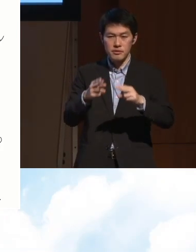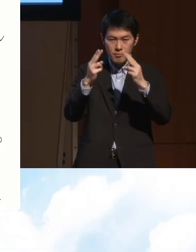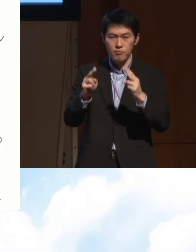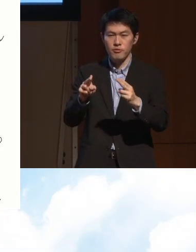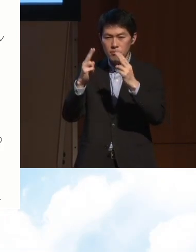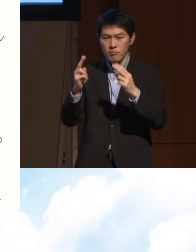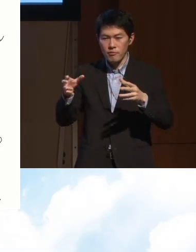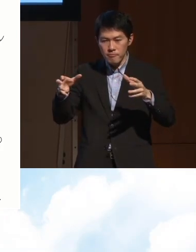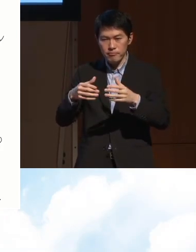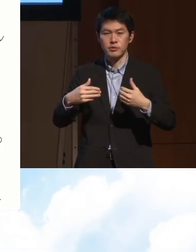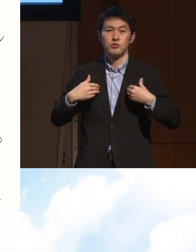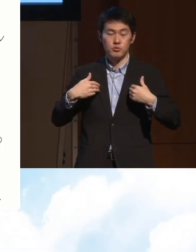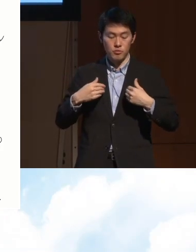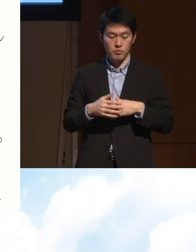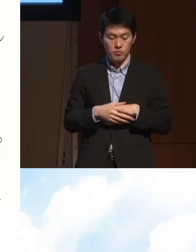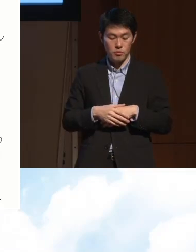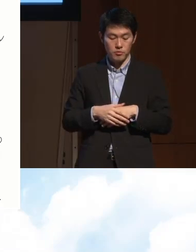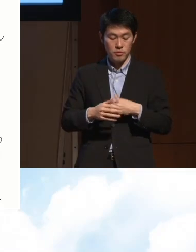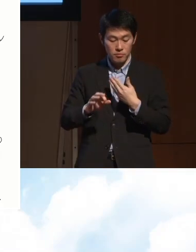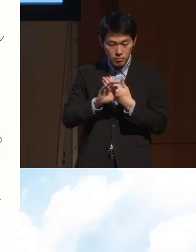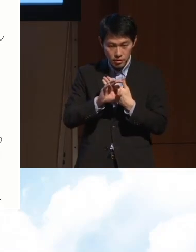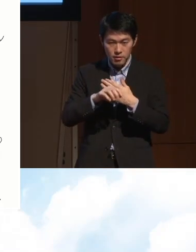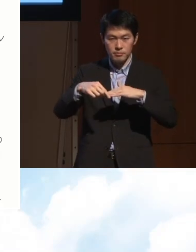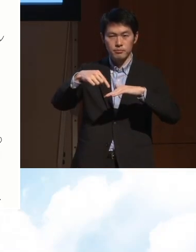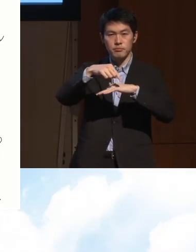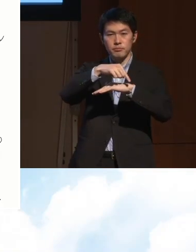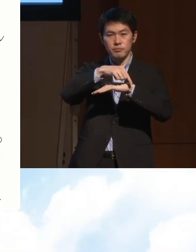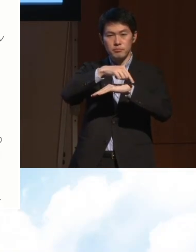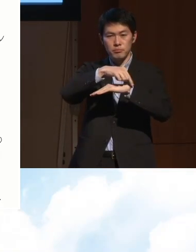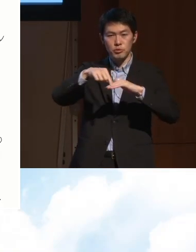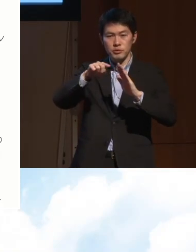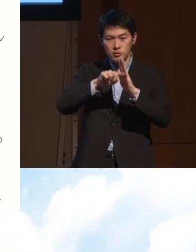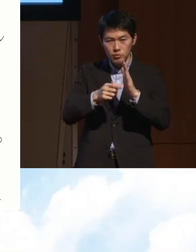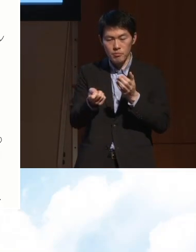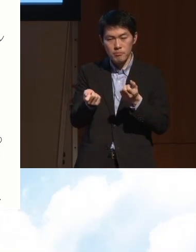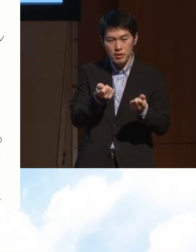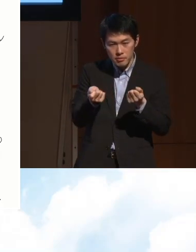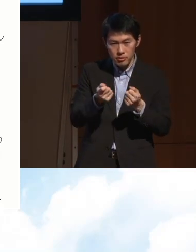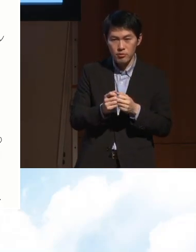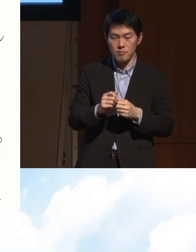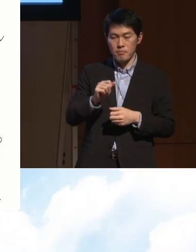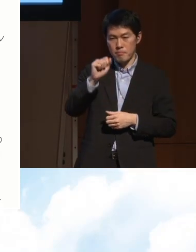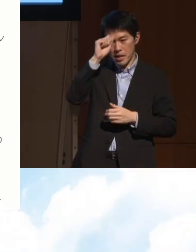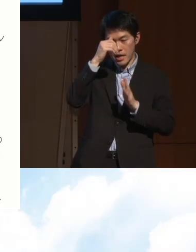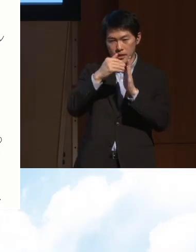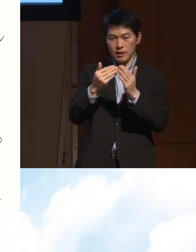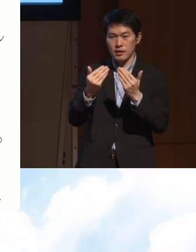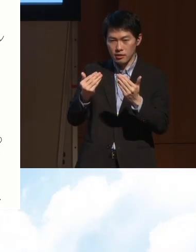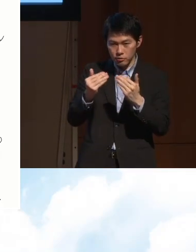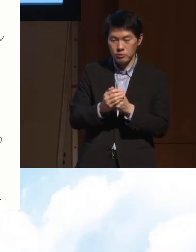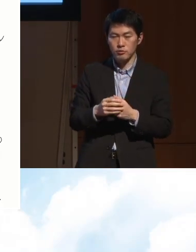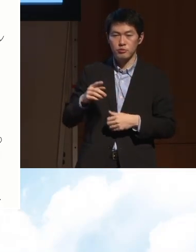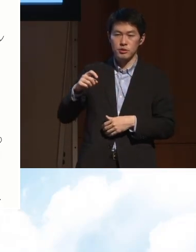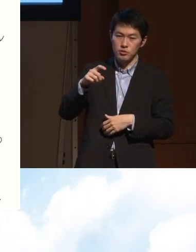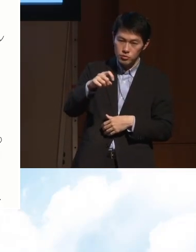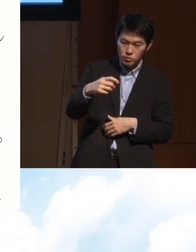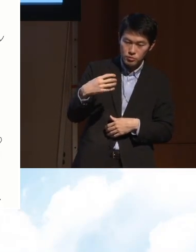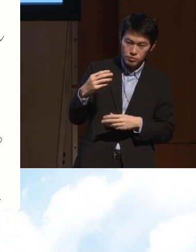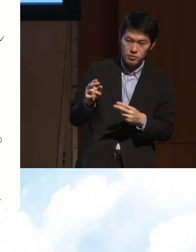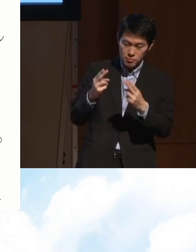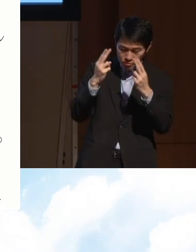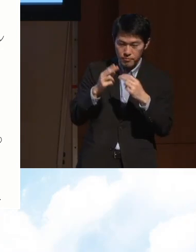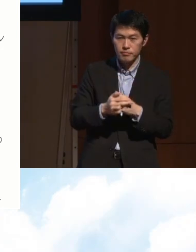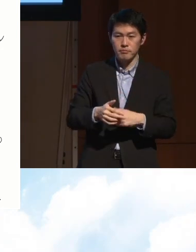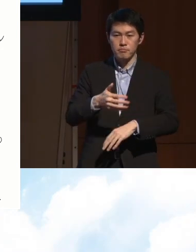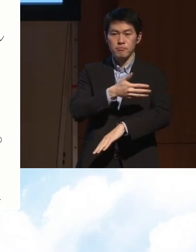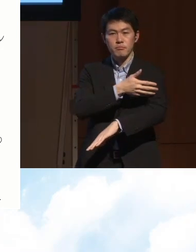management, biology and immunology, process development, quality assurance, and so on. So